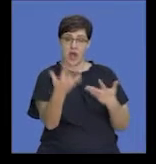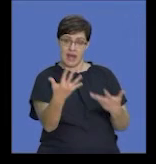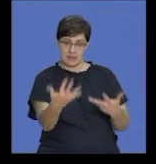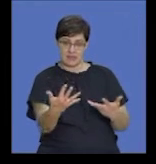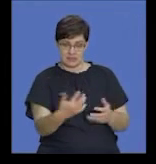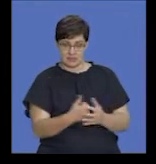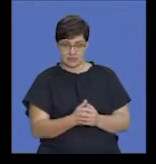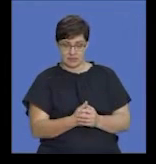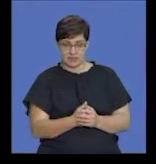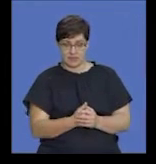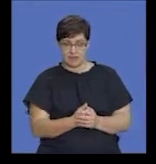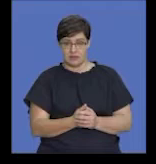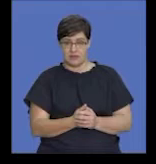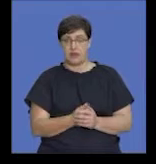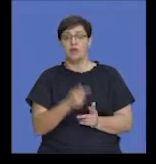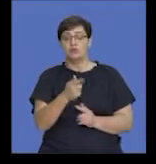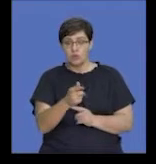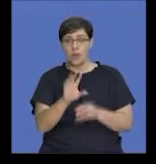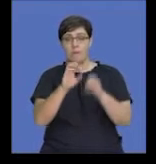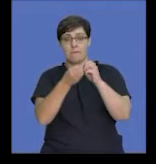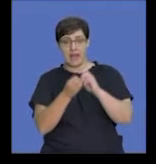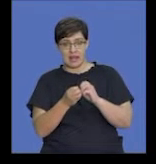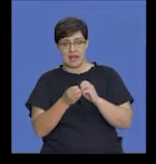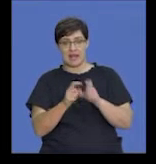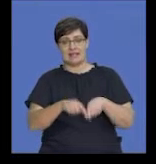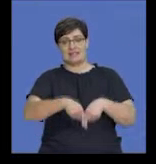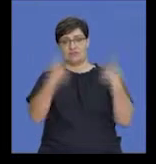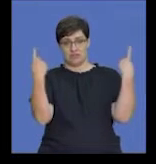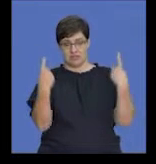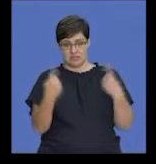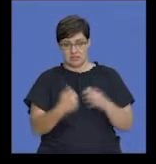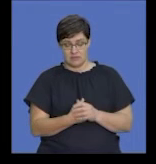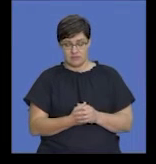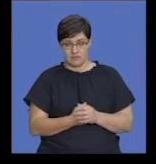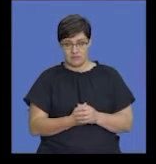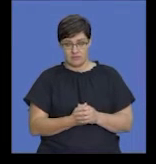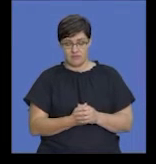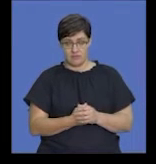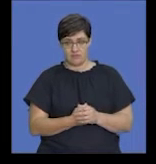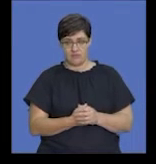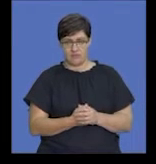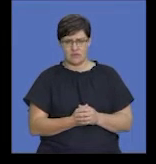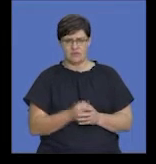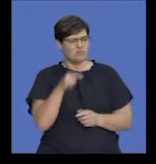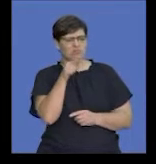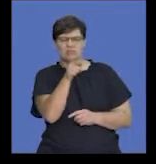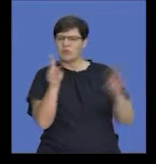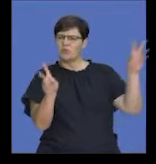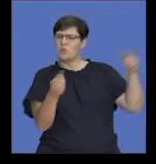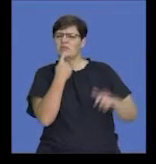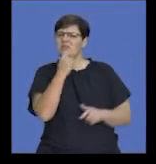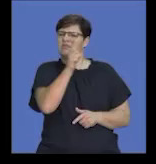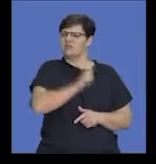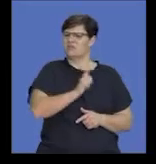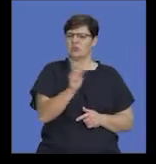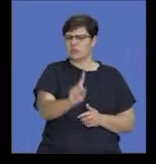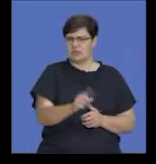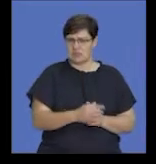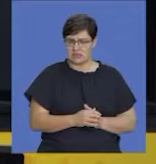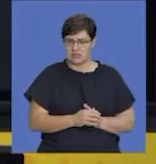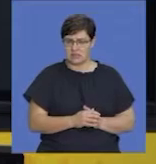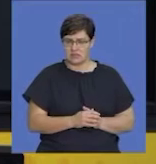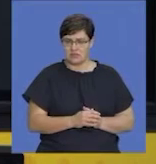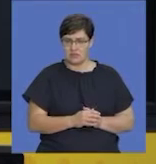your hands, right? That's very important, to make the difference. So basically, what is this quotation saying to